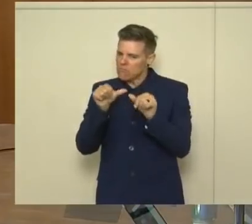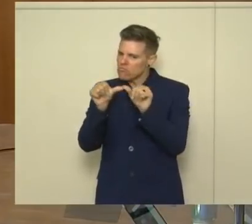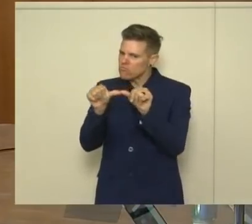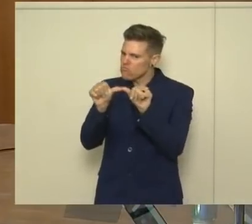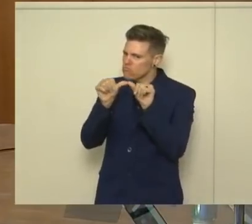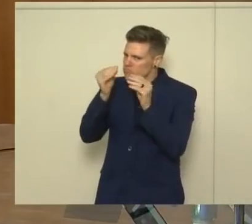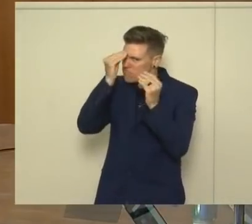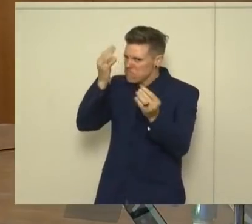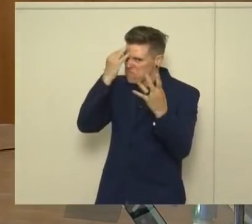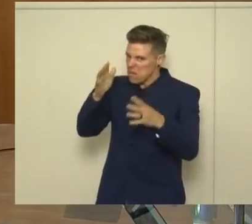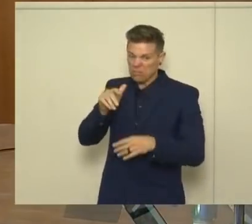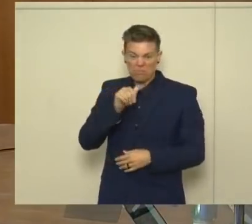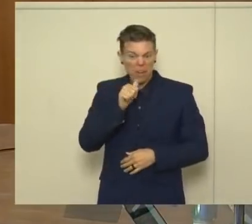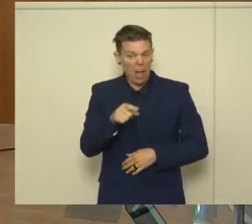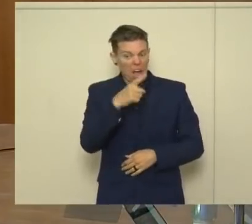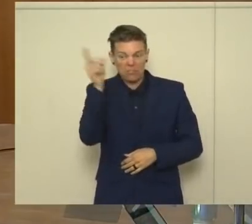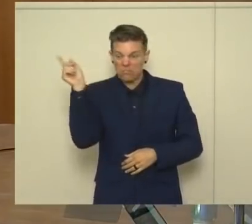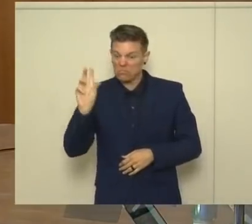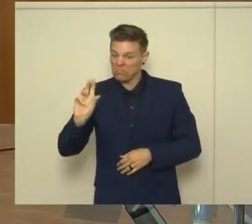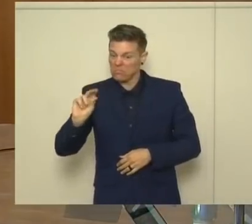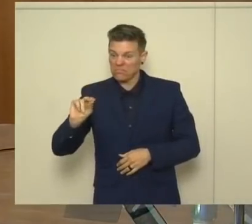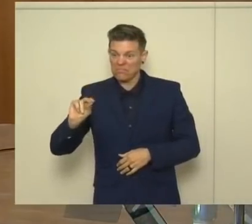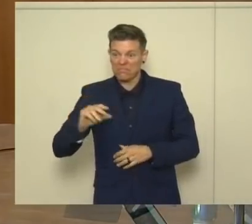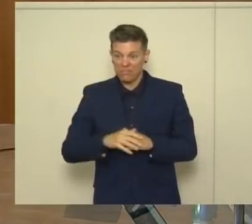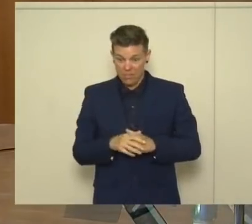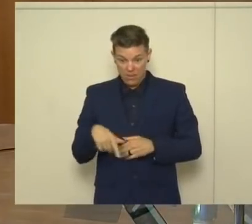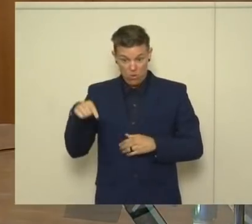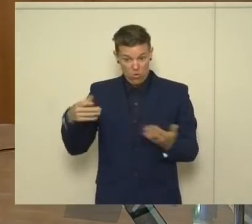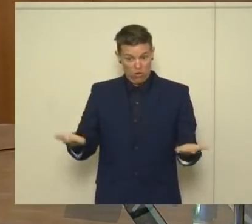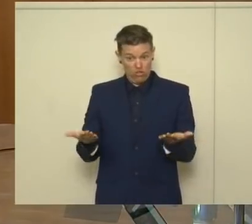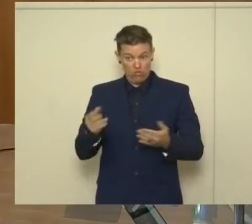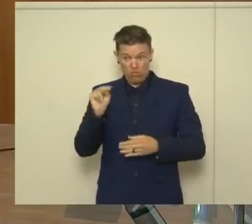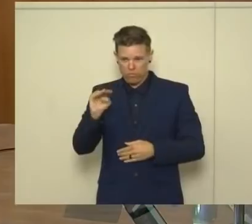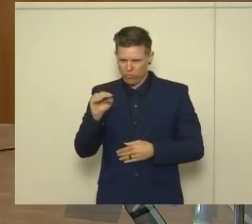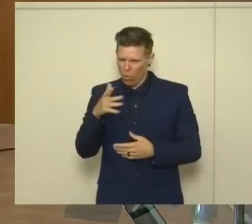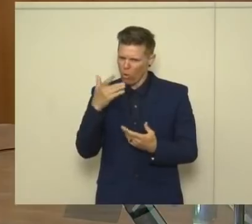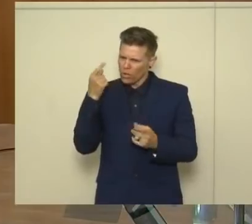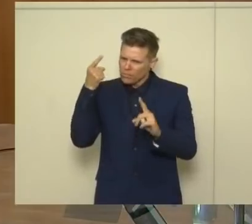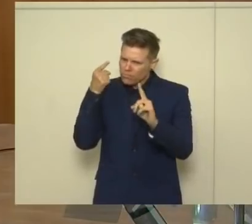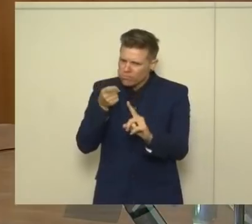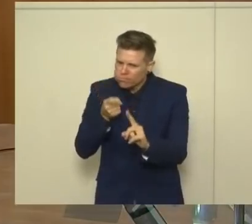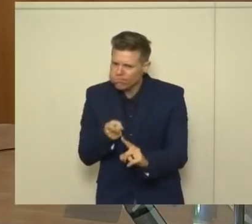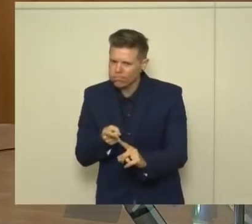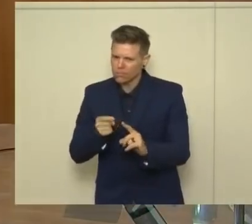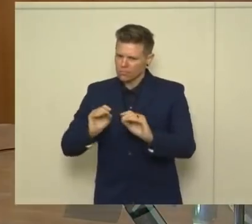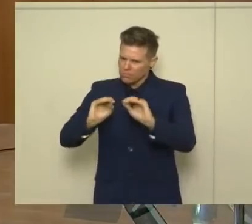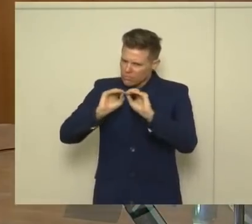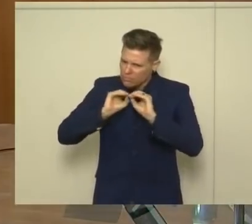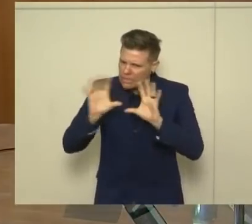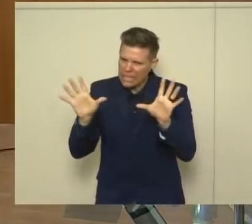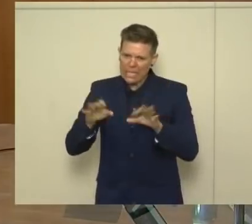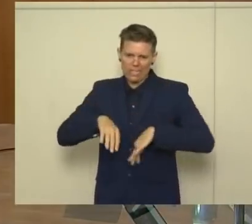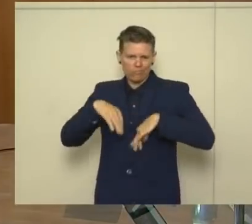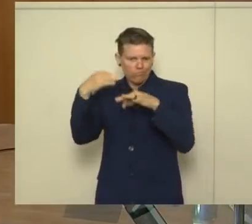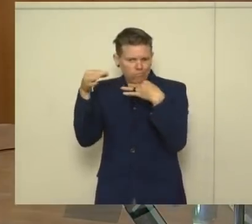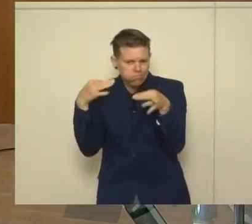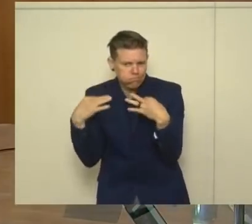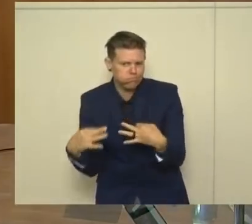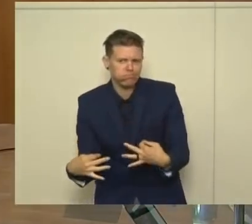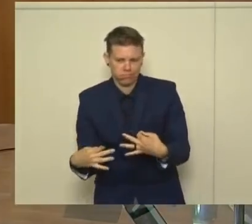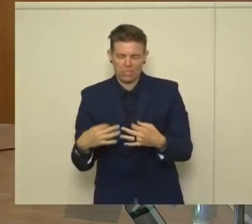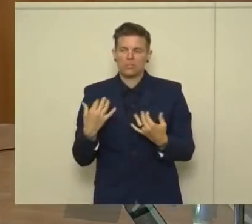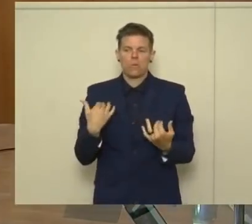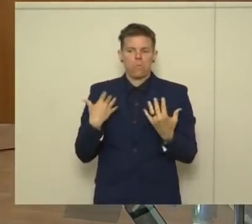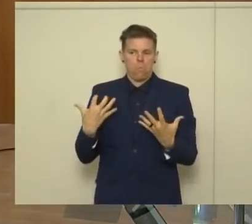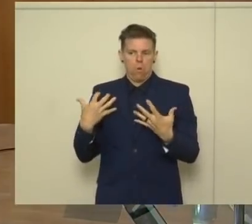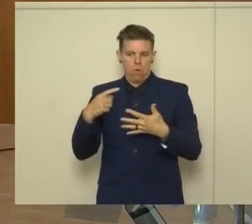depth and detail that you guys do it, so thank you for that. My question is about the gating criteria, 7 out of 8 categories that we